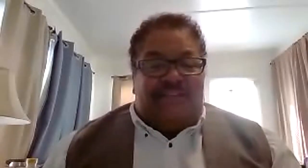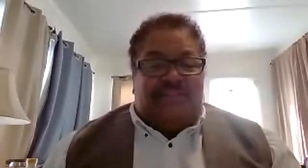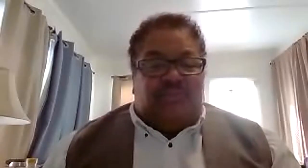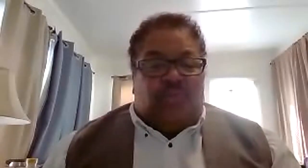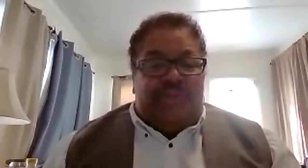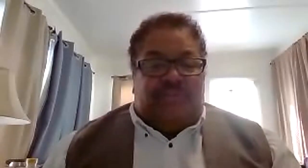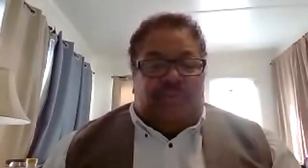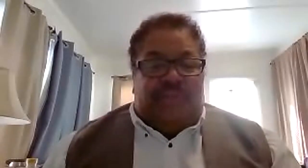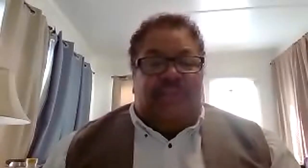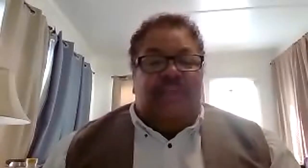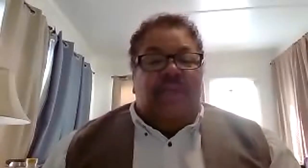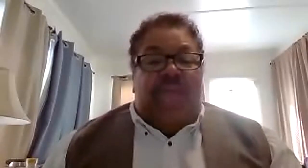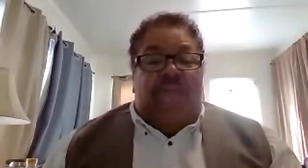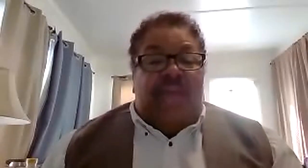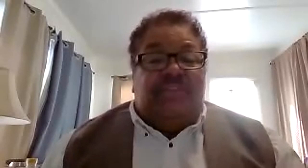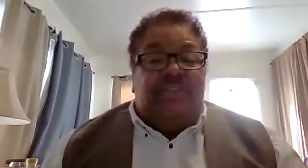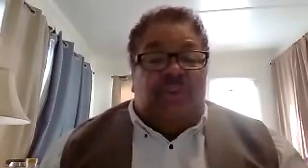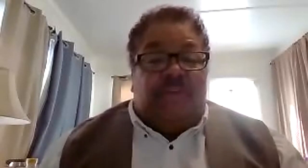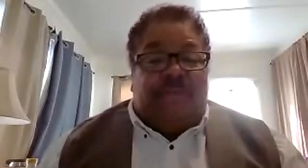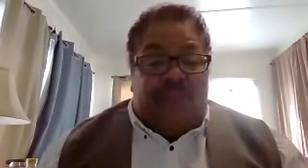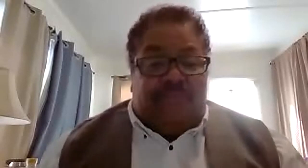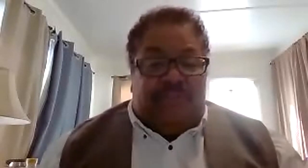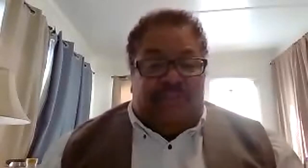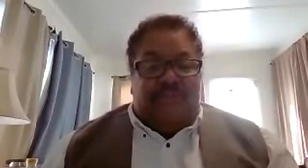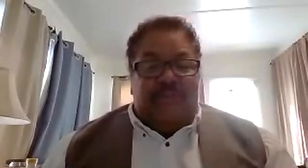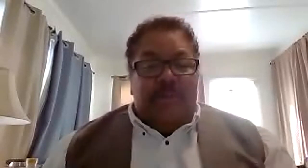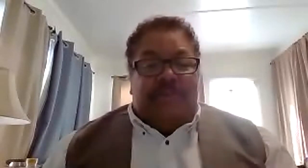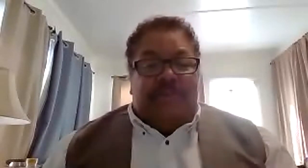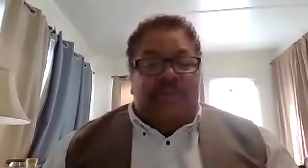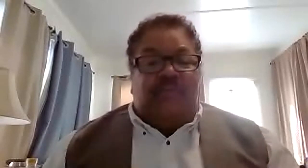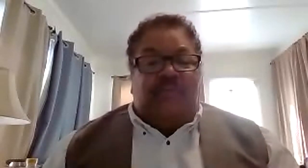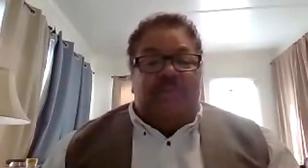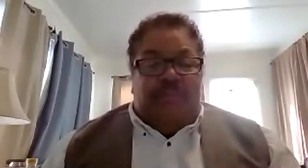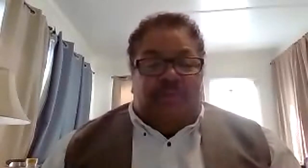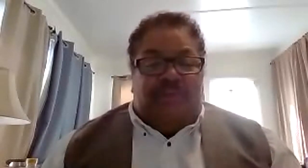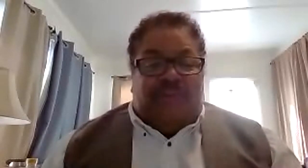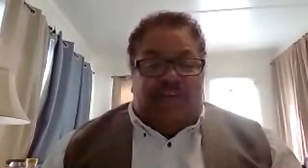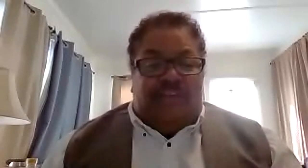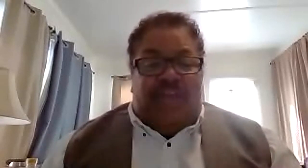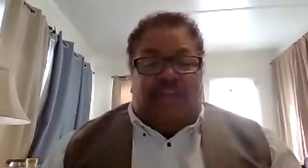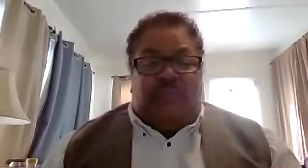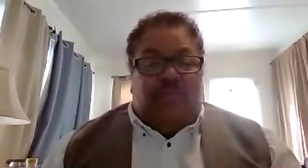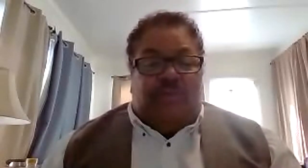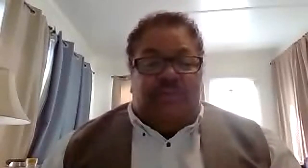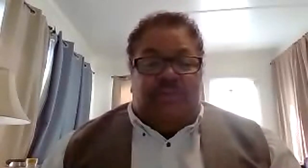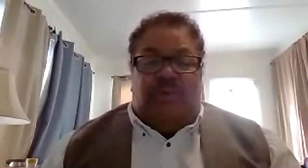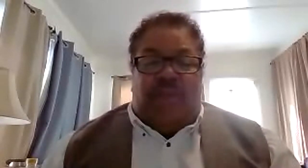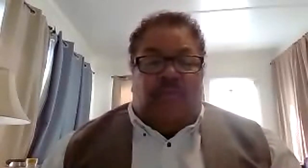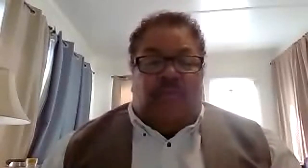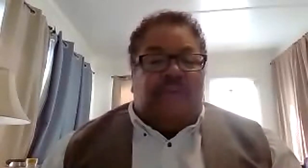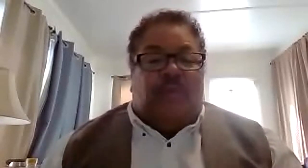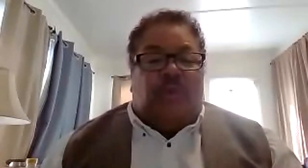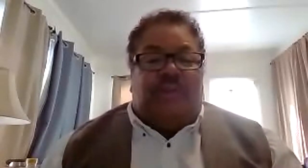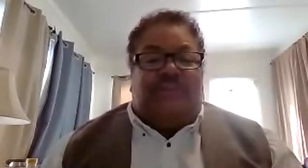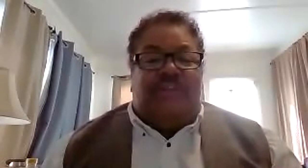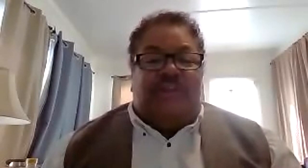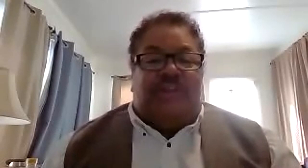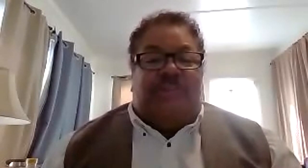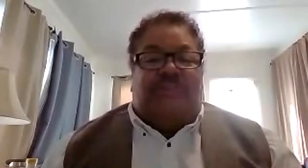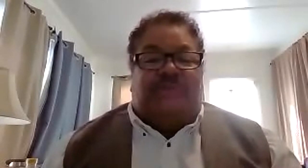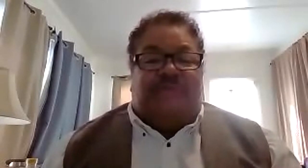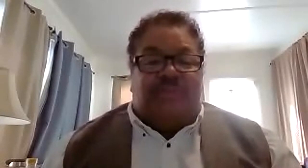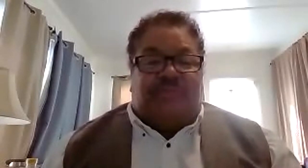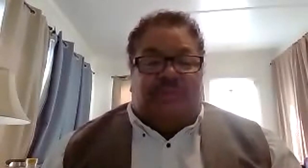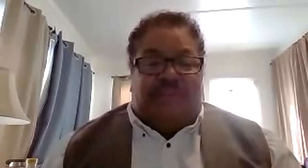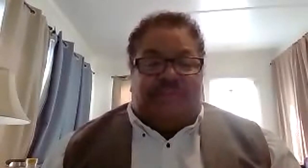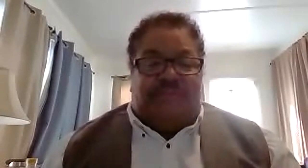to the class of 2020 and to your families. Please remember us fondly, as we will you, and we look forward to hearing